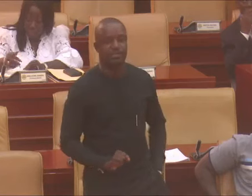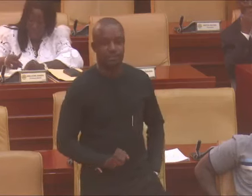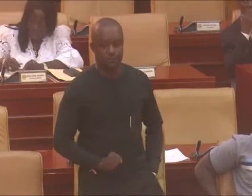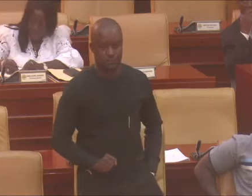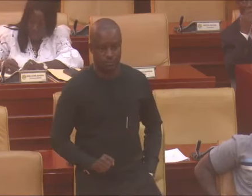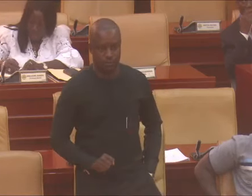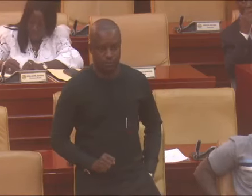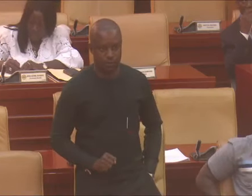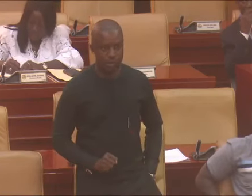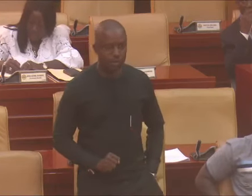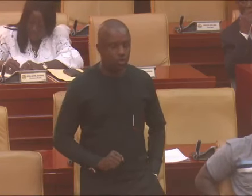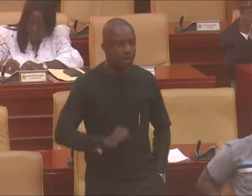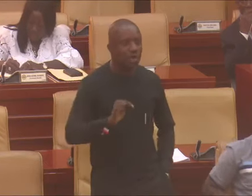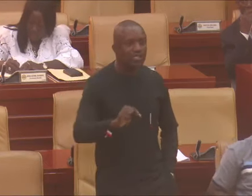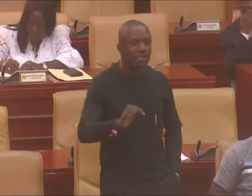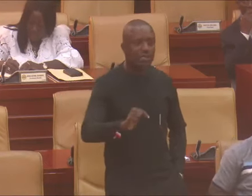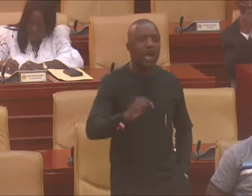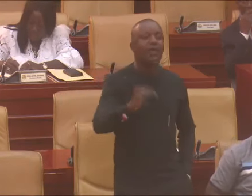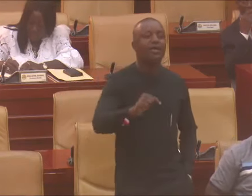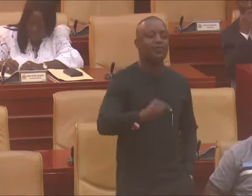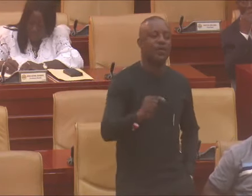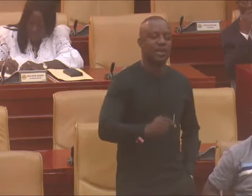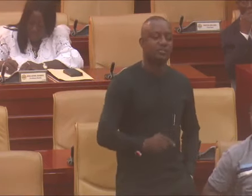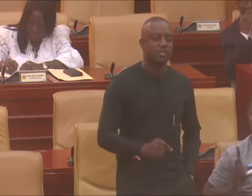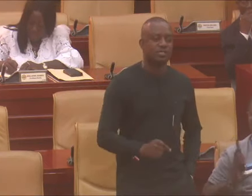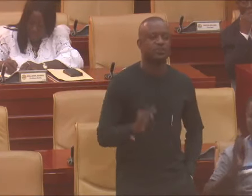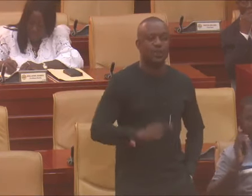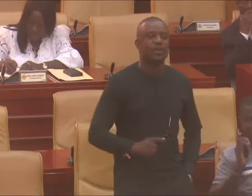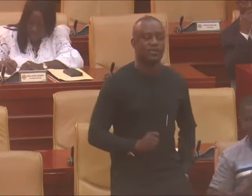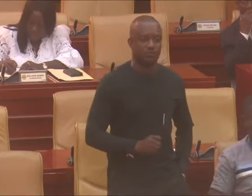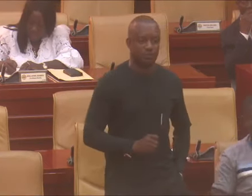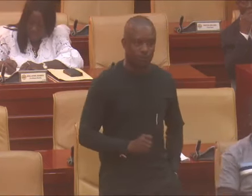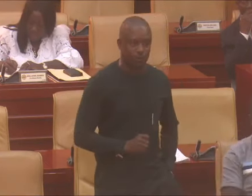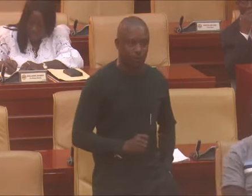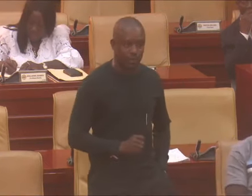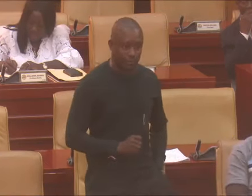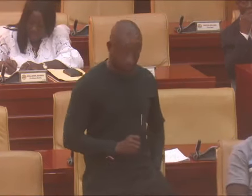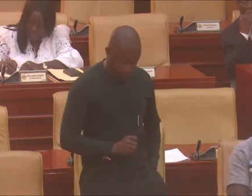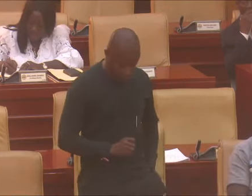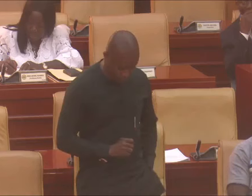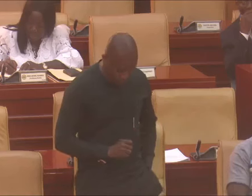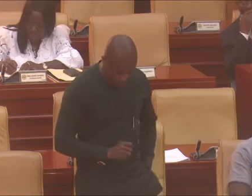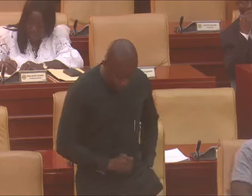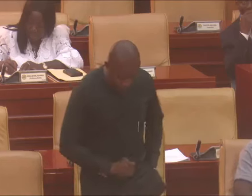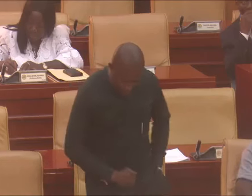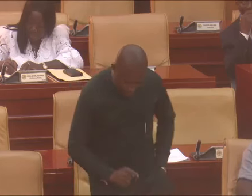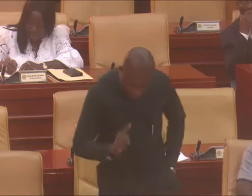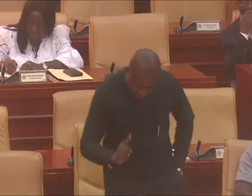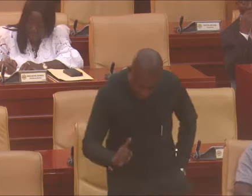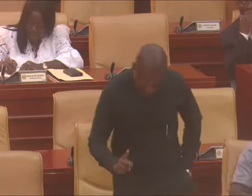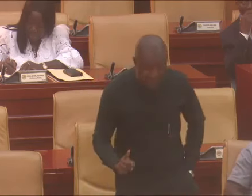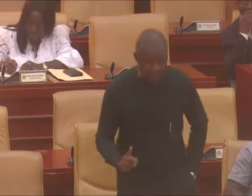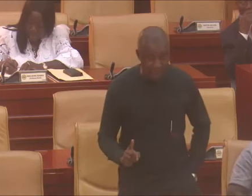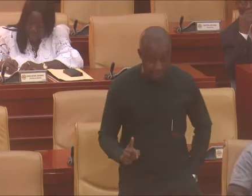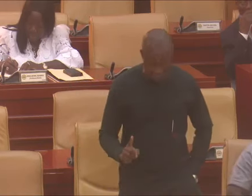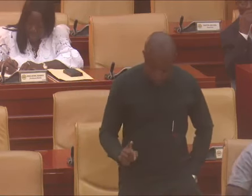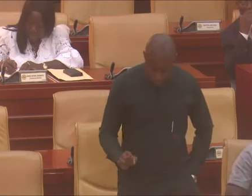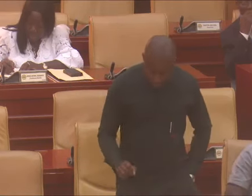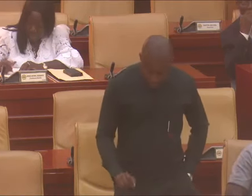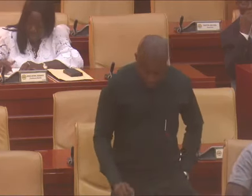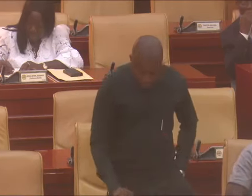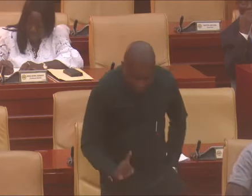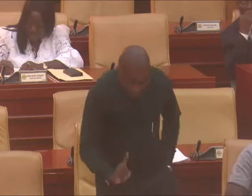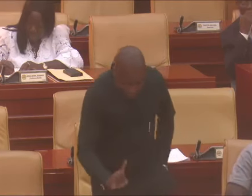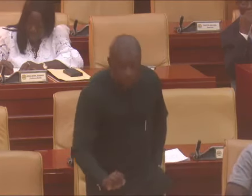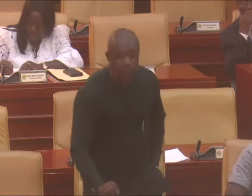cedis. So the question is, how did the finance minister finance the 44 billion? Mr. Speaker, if you read the budget,